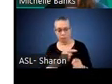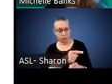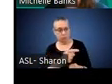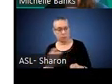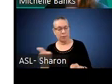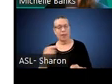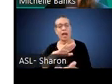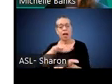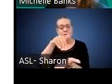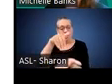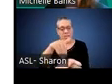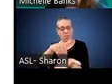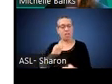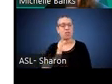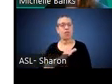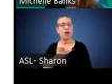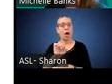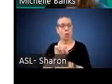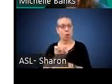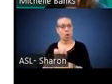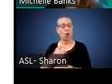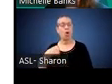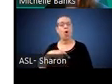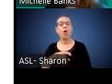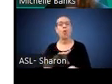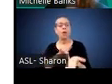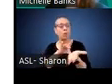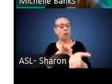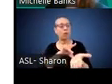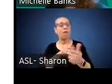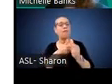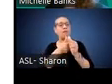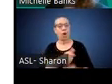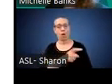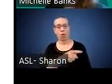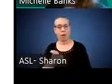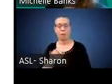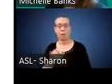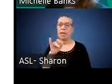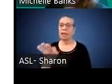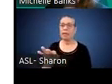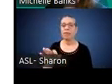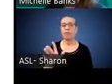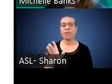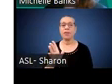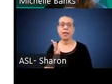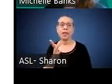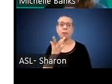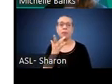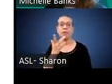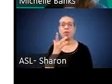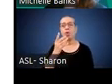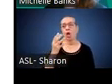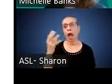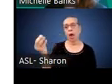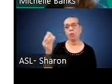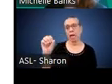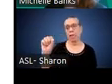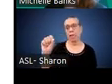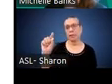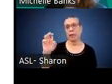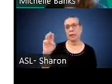the center of our work and we follow where they lead us. So if their career path is something outside of STEM, we are going to